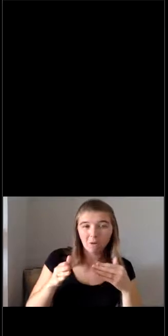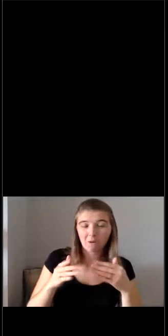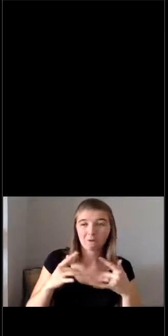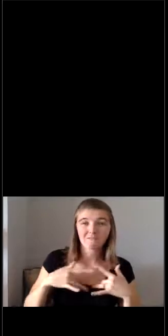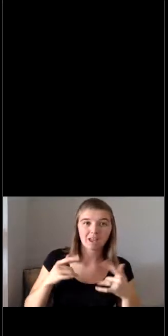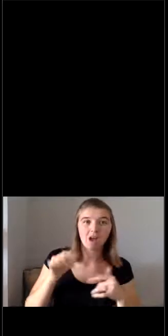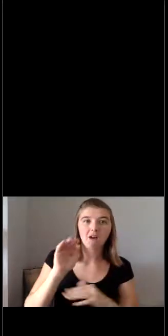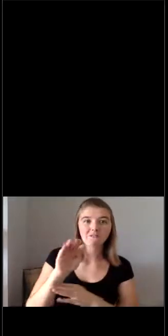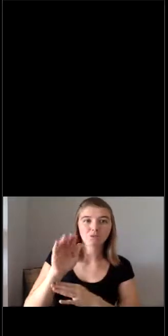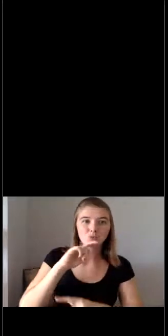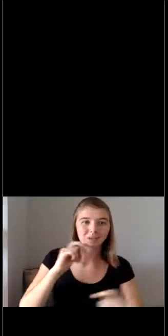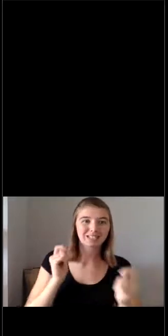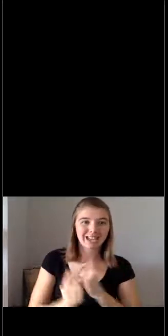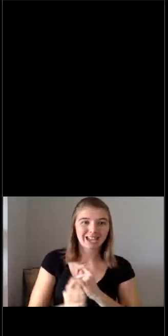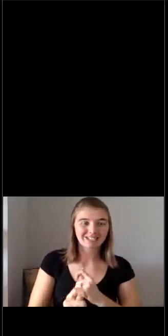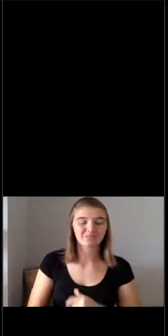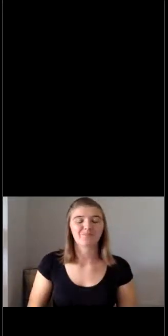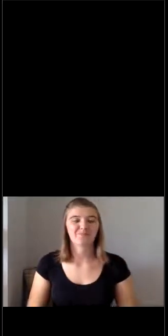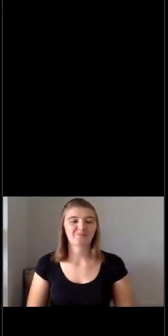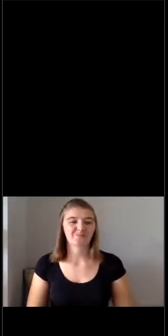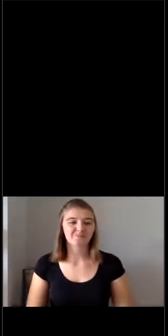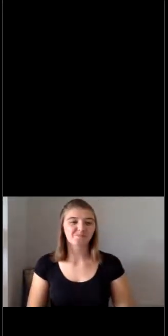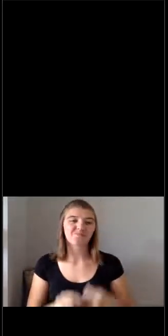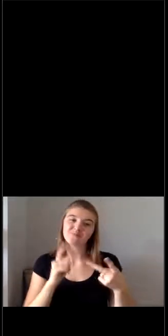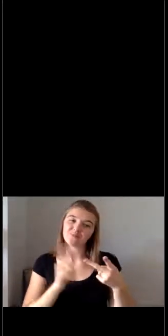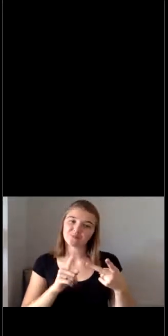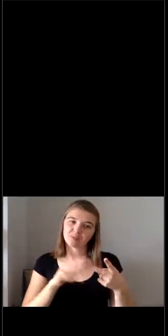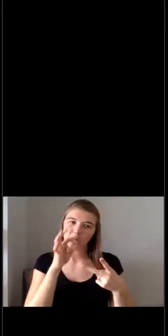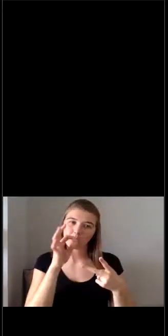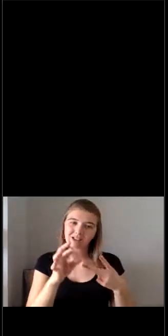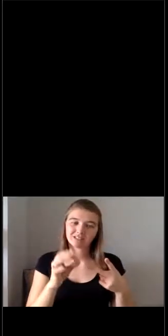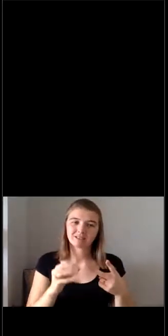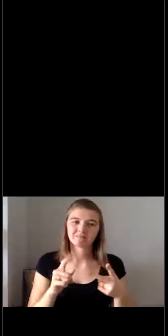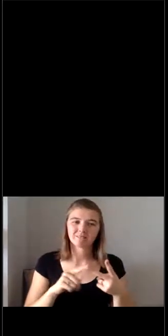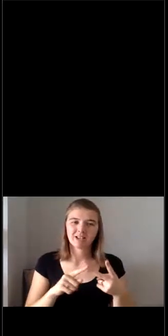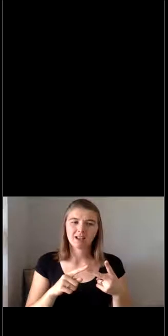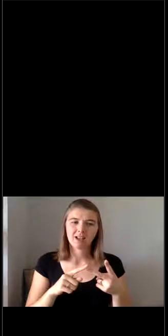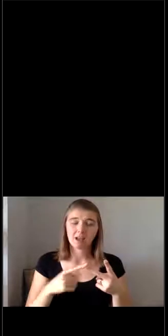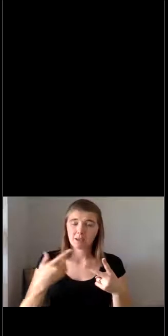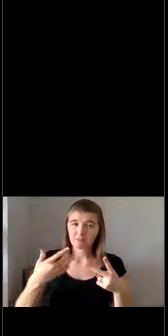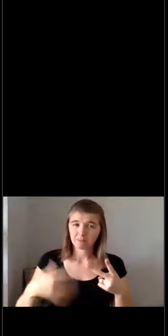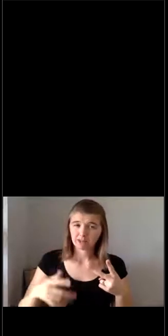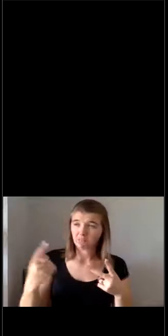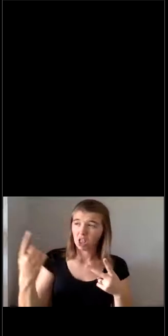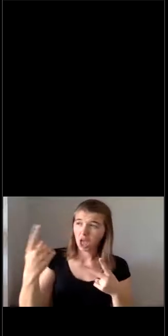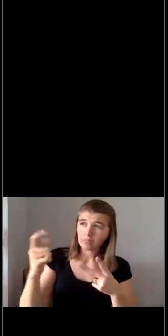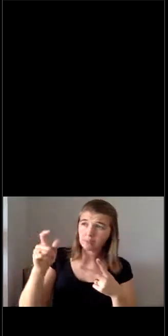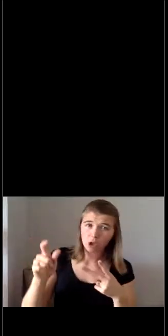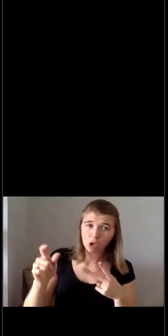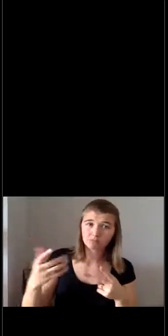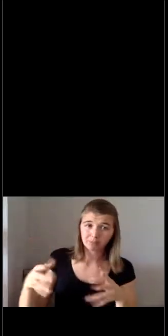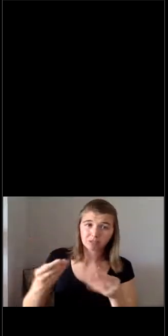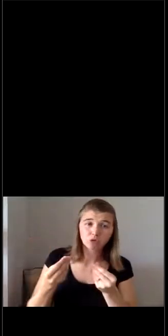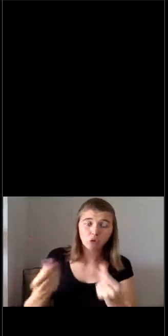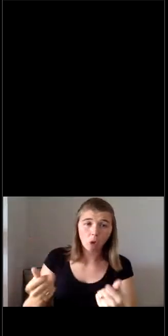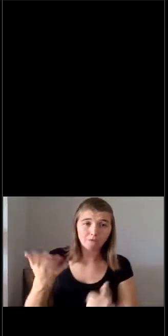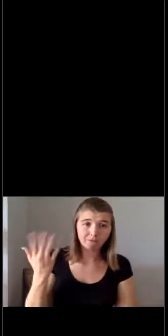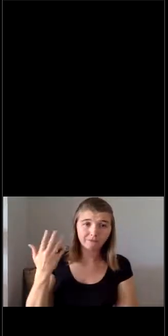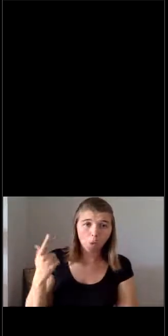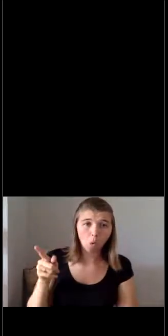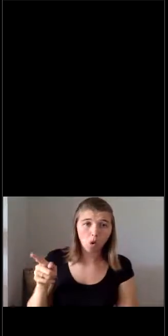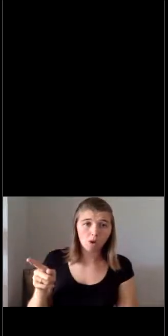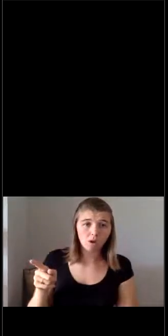how has someone I know solved this problem before? So the chimp brain can make things feel very personal, where they're the only ones struggling and it's all